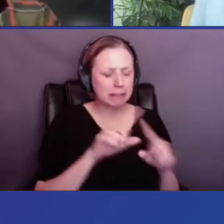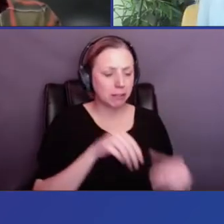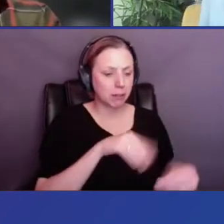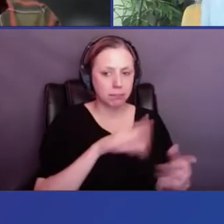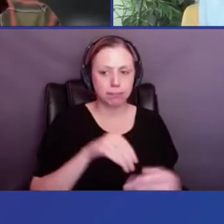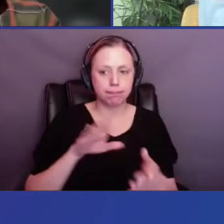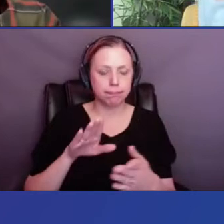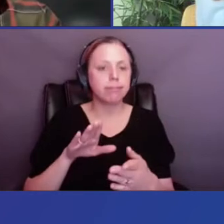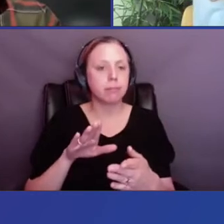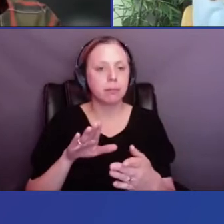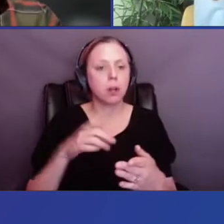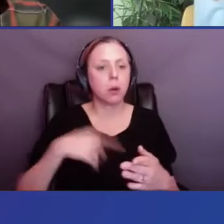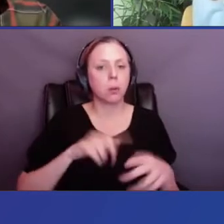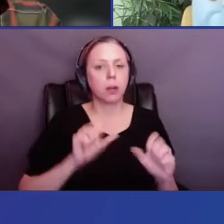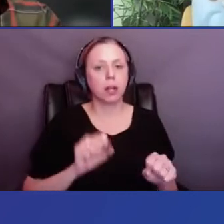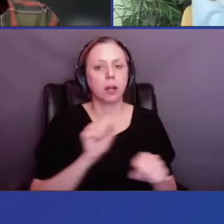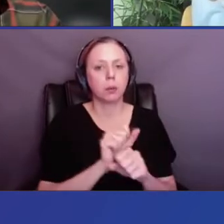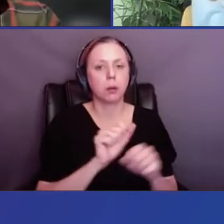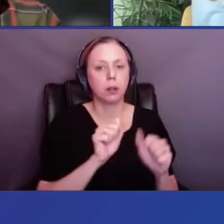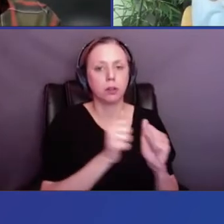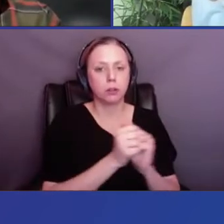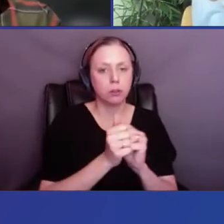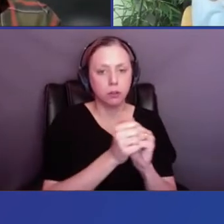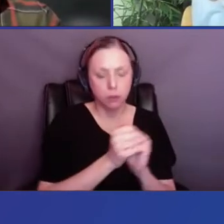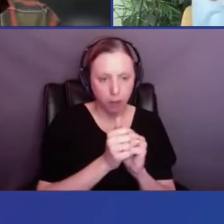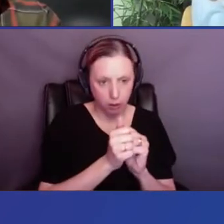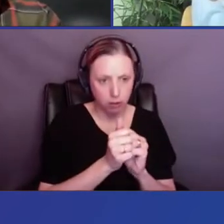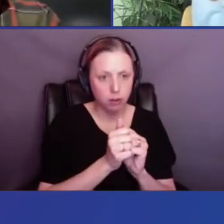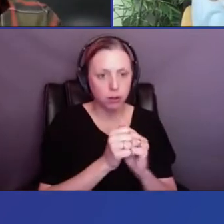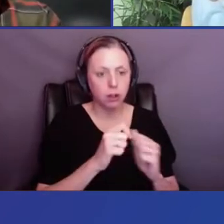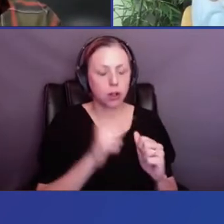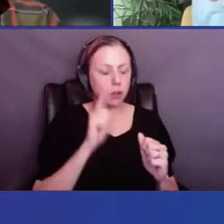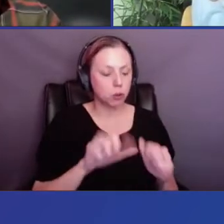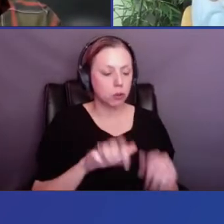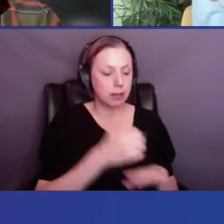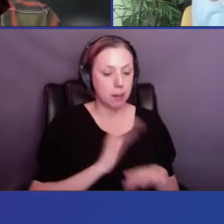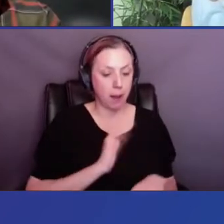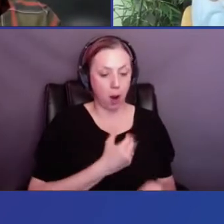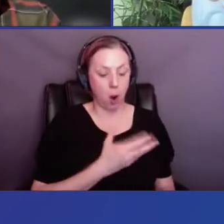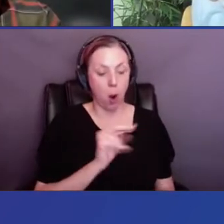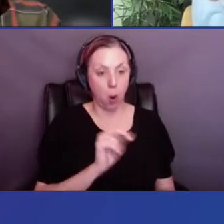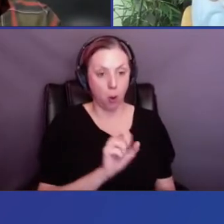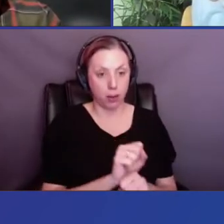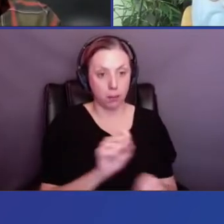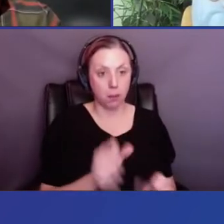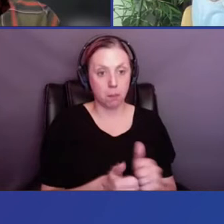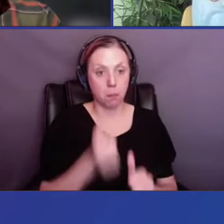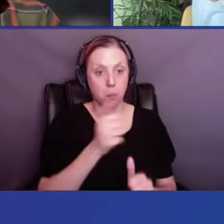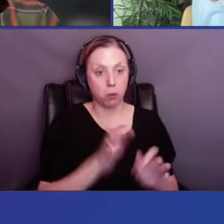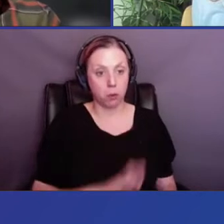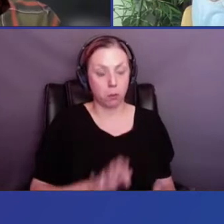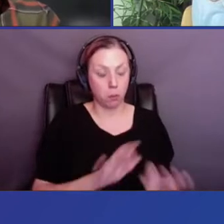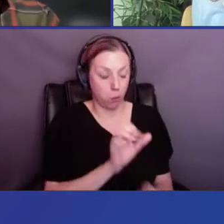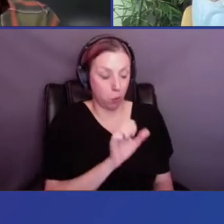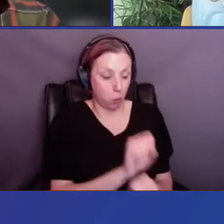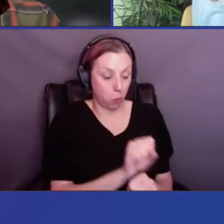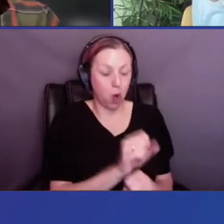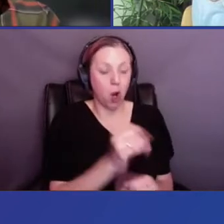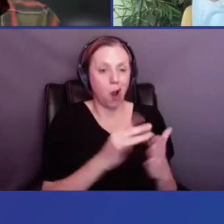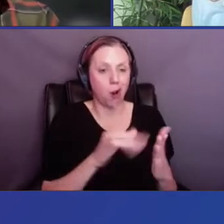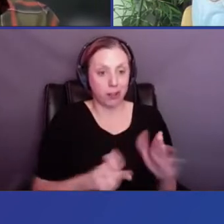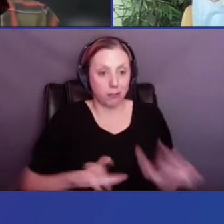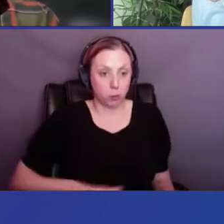working together to streamline our own labor, but most importantly, the labor that our artists have to put forth in order